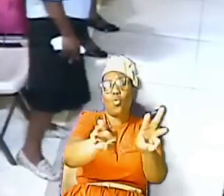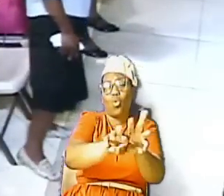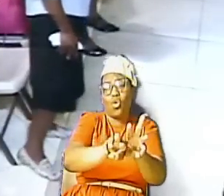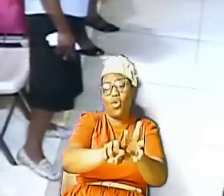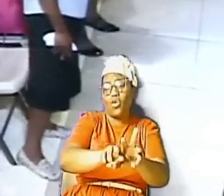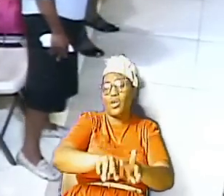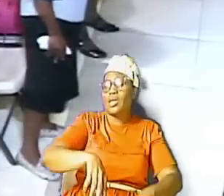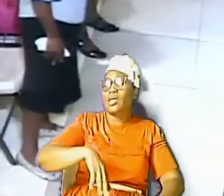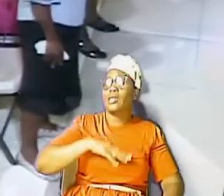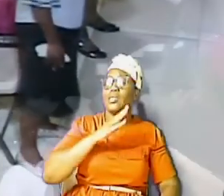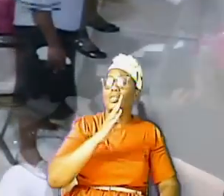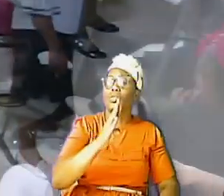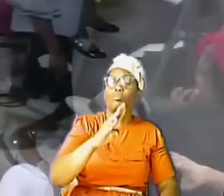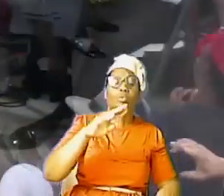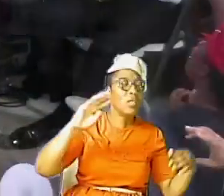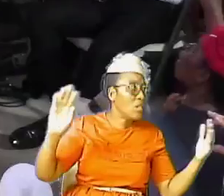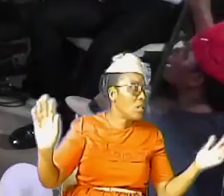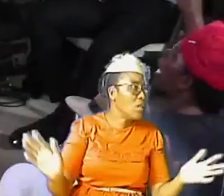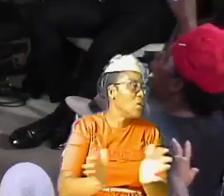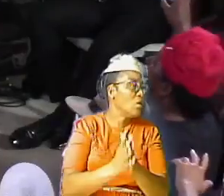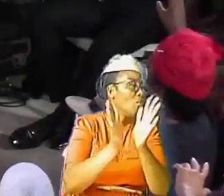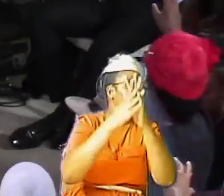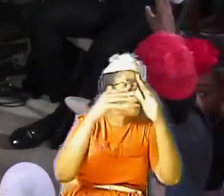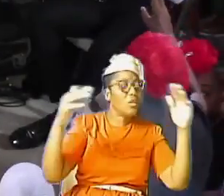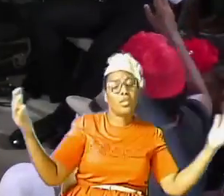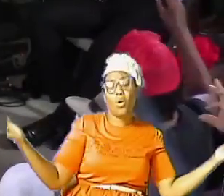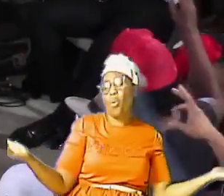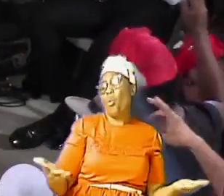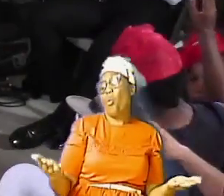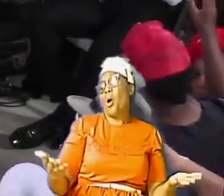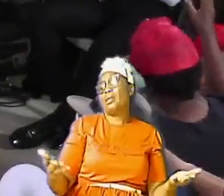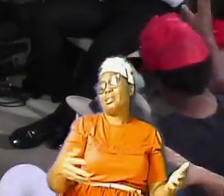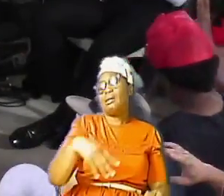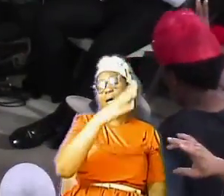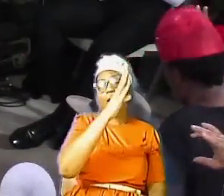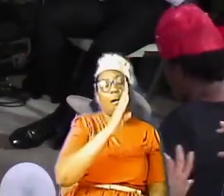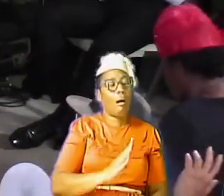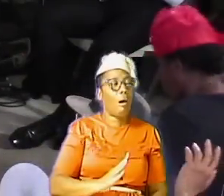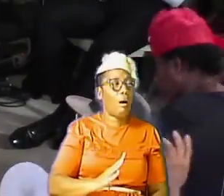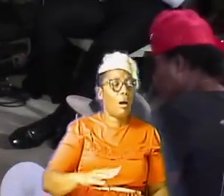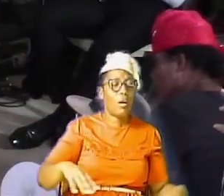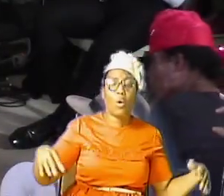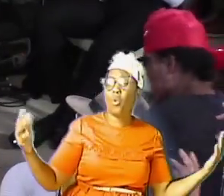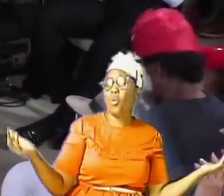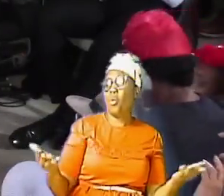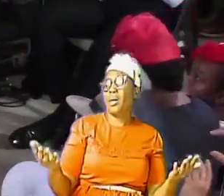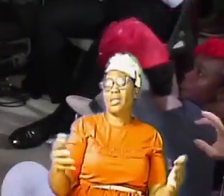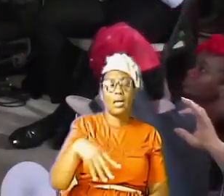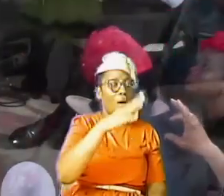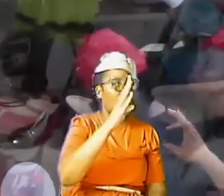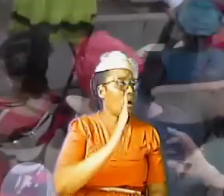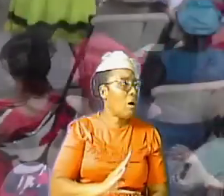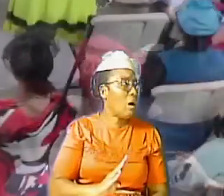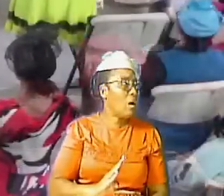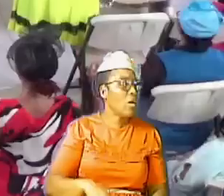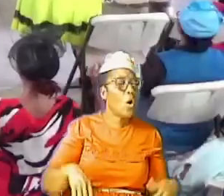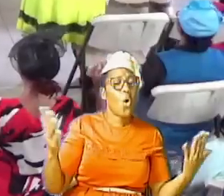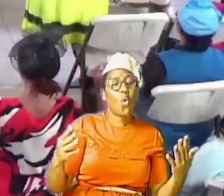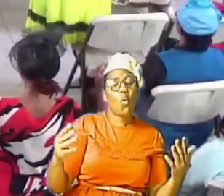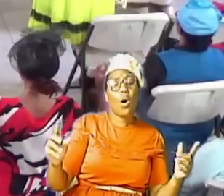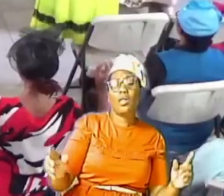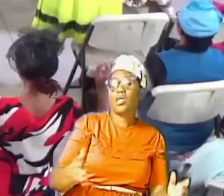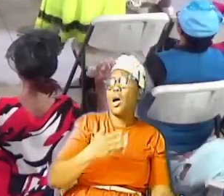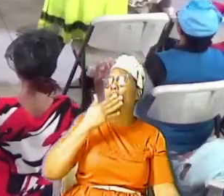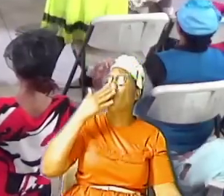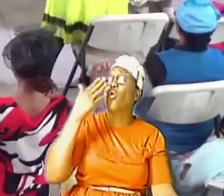worthy. He is worthy to be praised. What a God. Hallelujah. What a God. What a